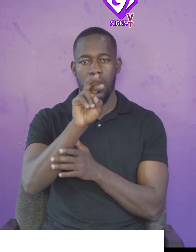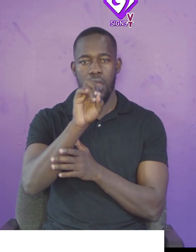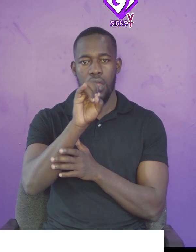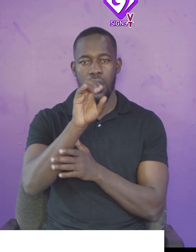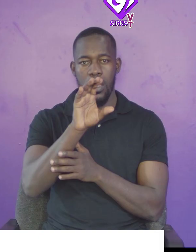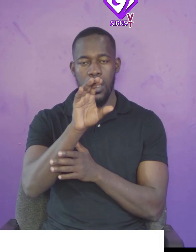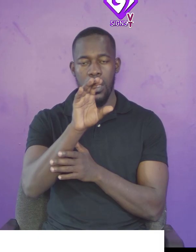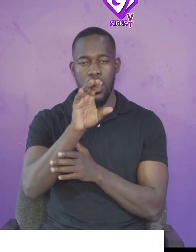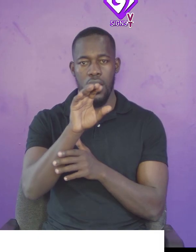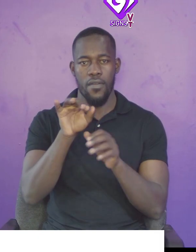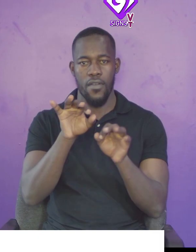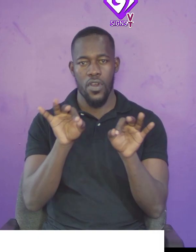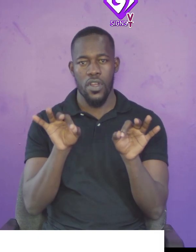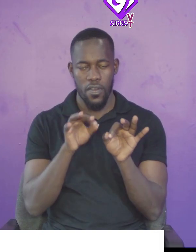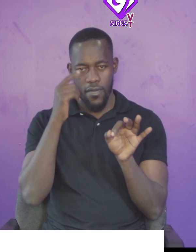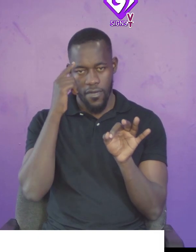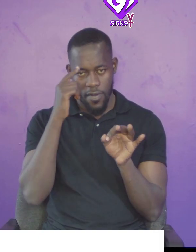Foundation for Freedom.